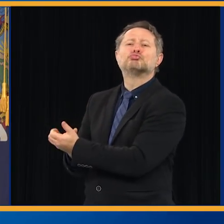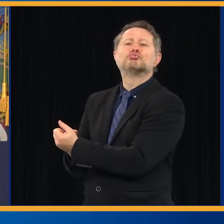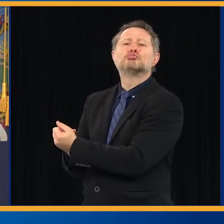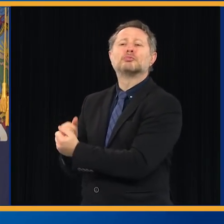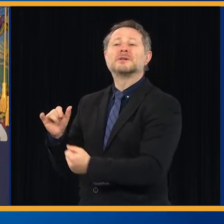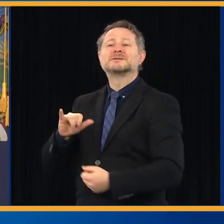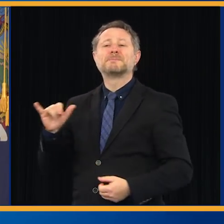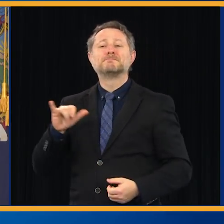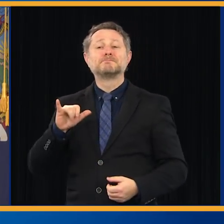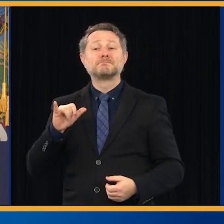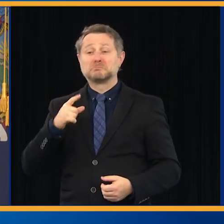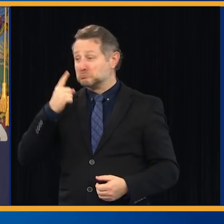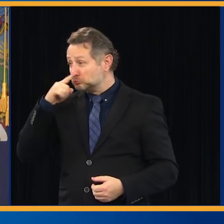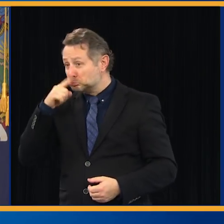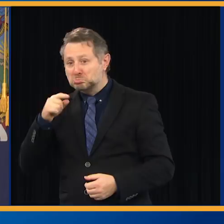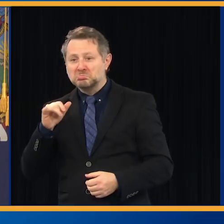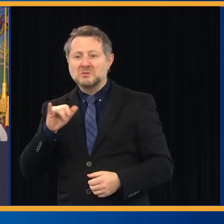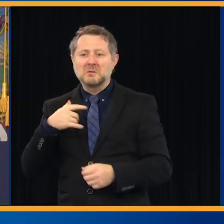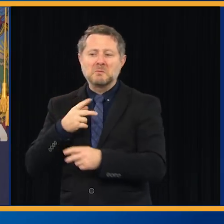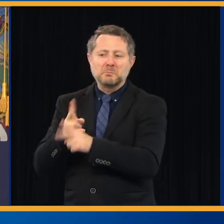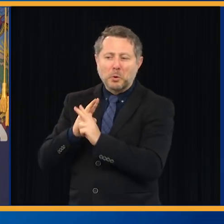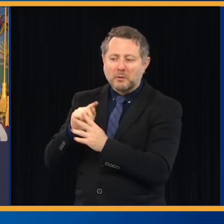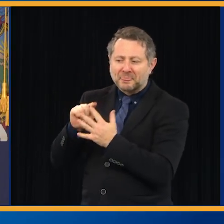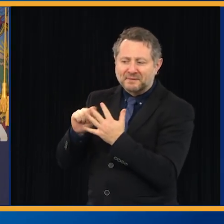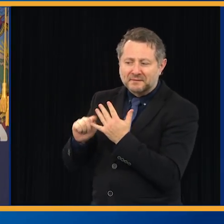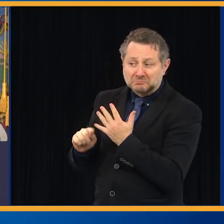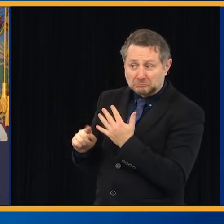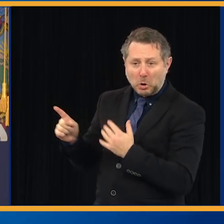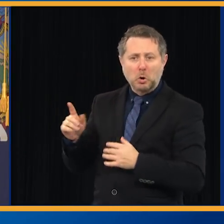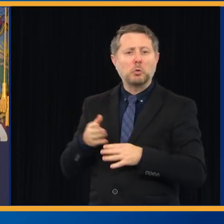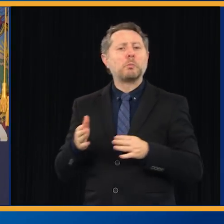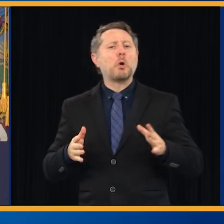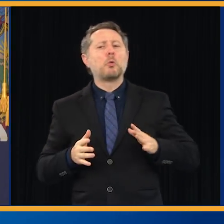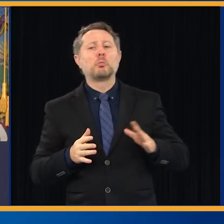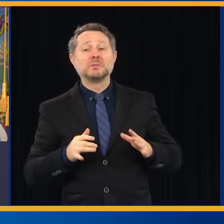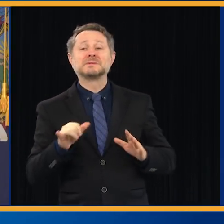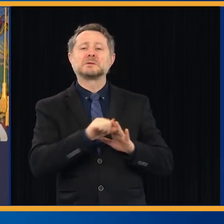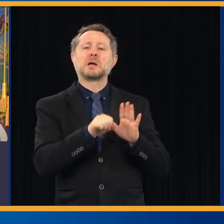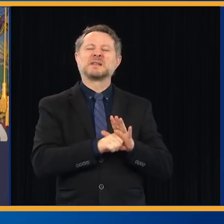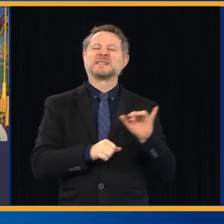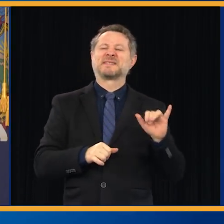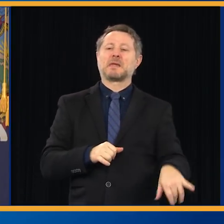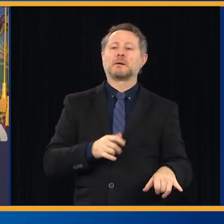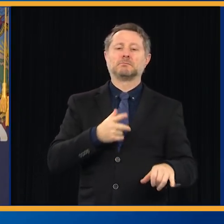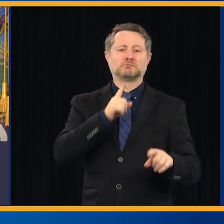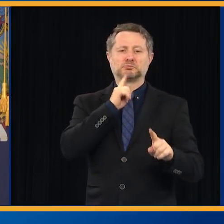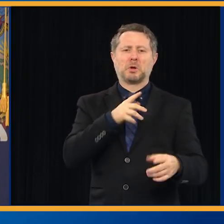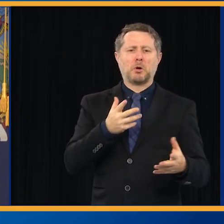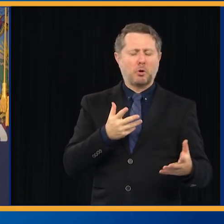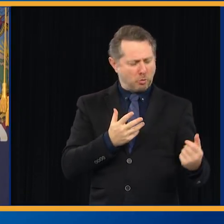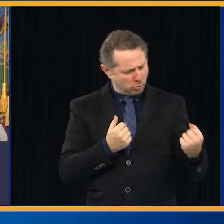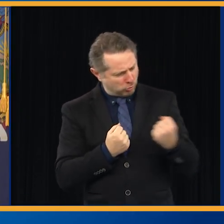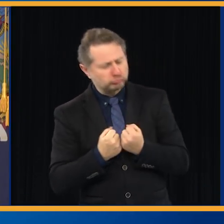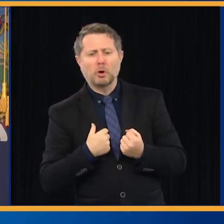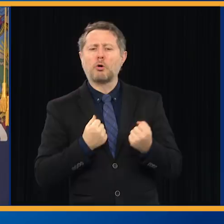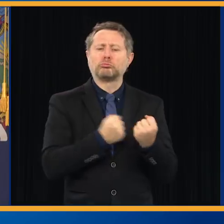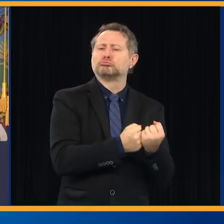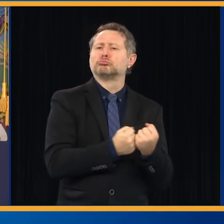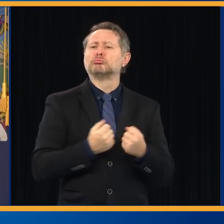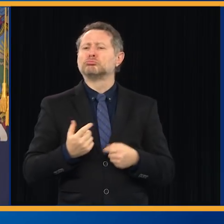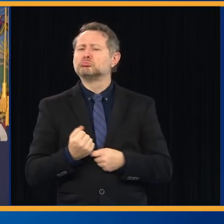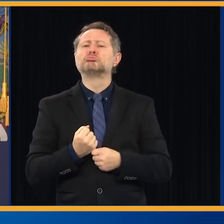on the door and say, can I borrow this? That's how these states responded. And it was really a